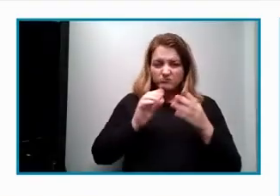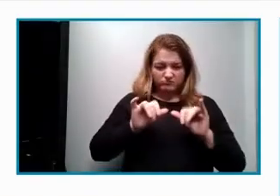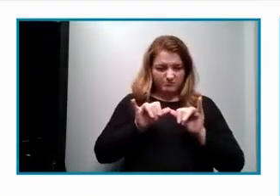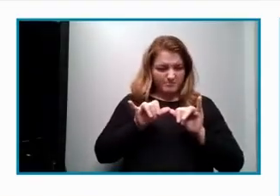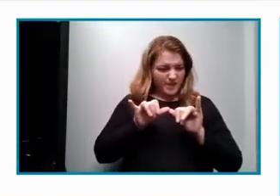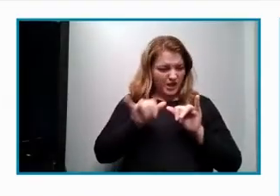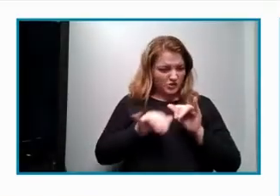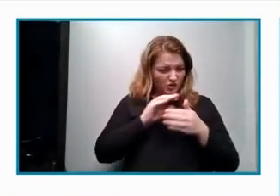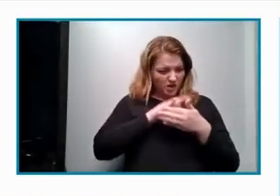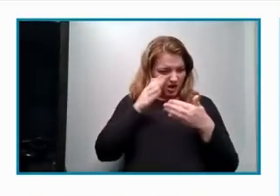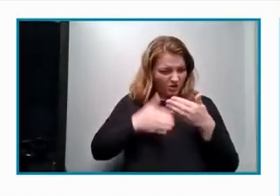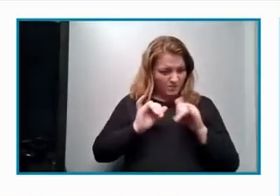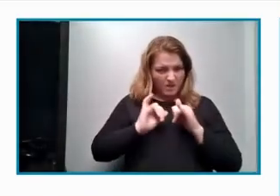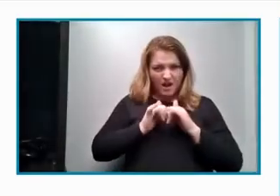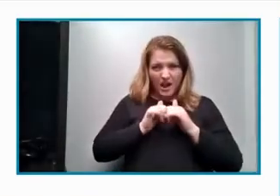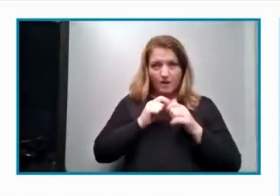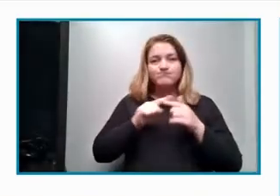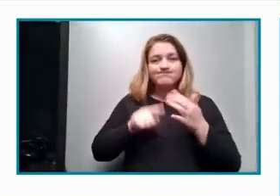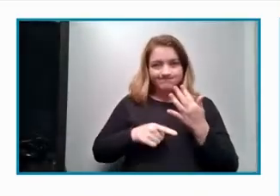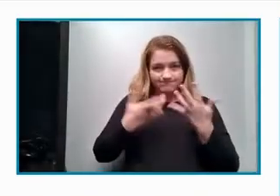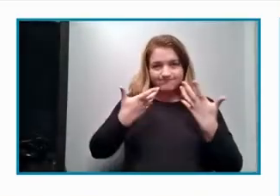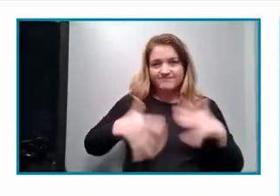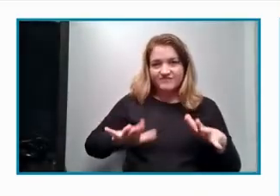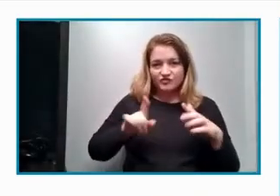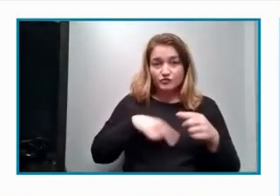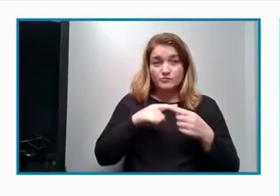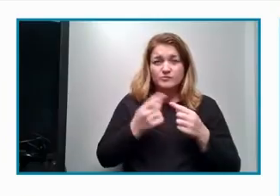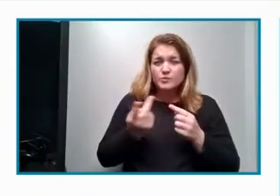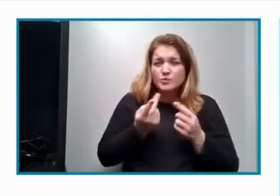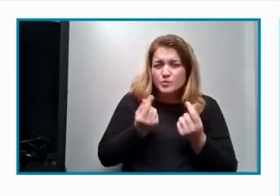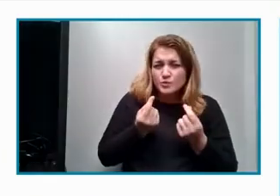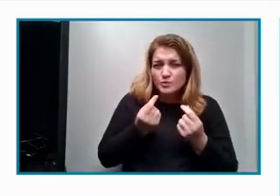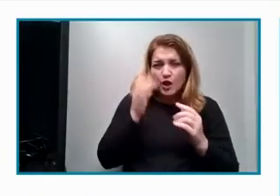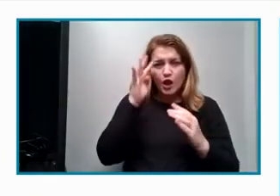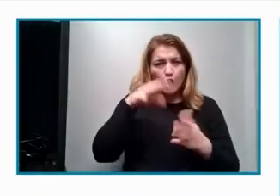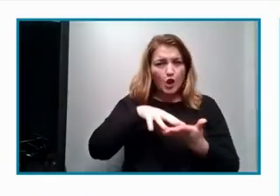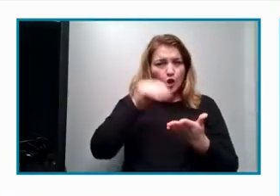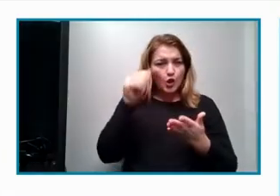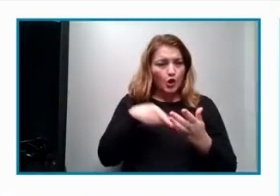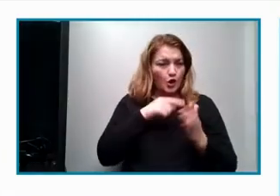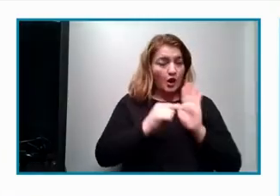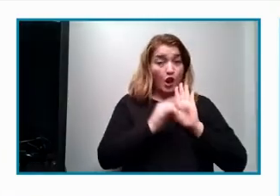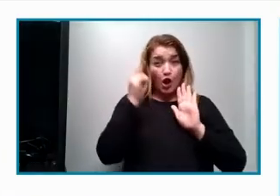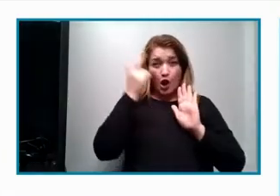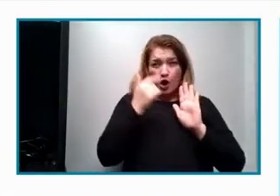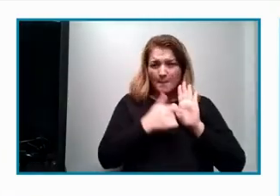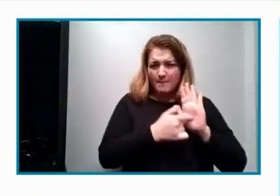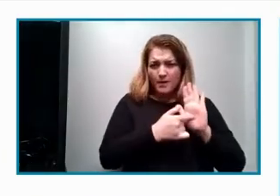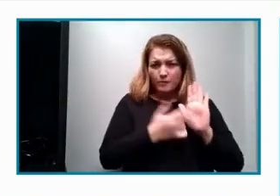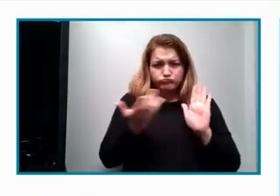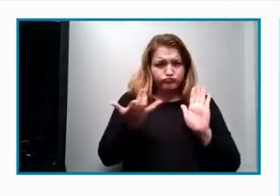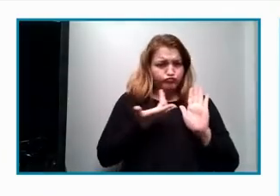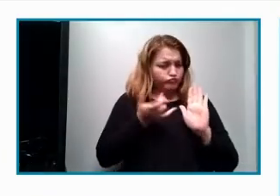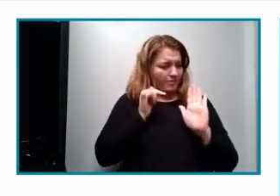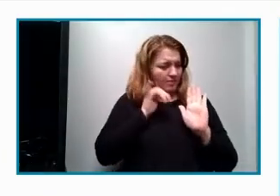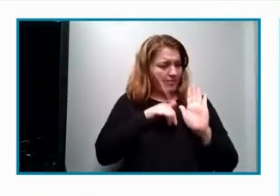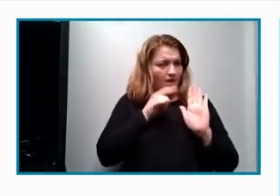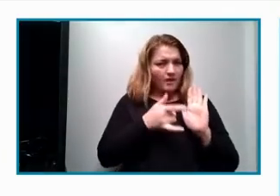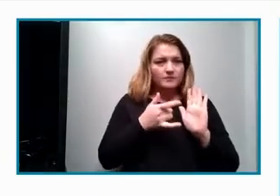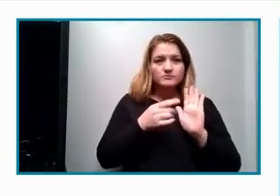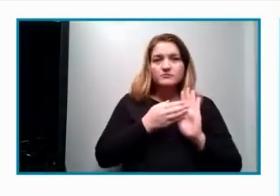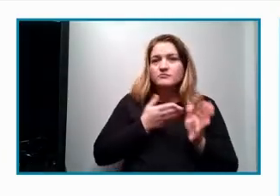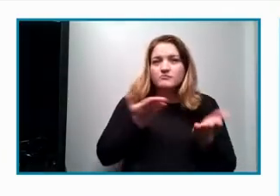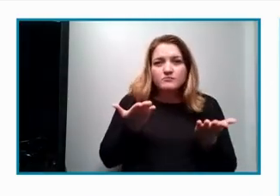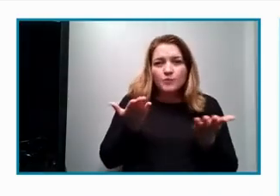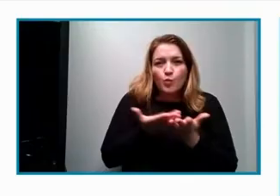we are going to learn more about what a logic model is, what the main parts are, and why they're important by exploring the